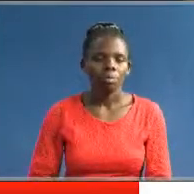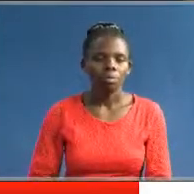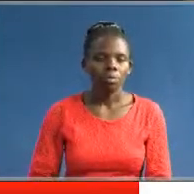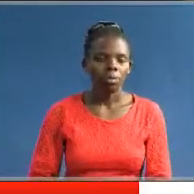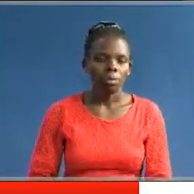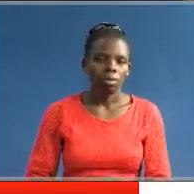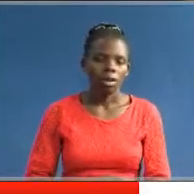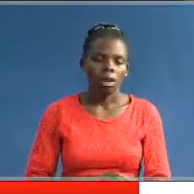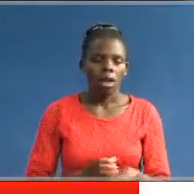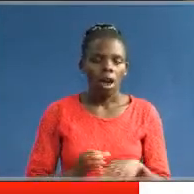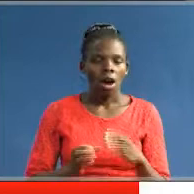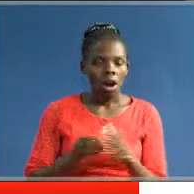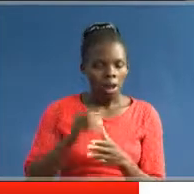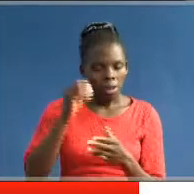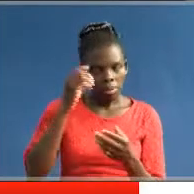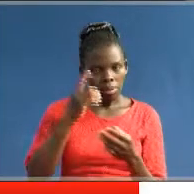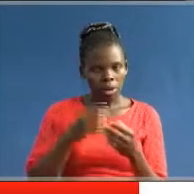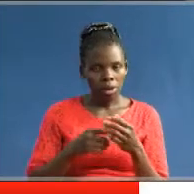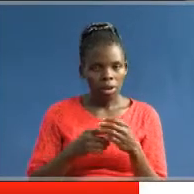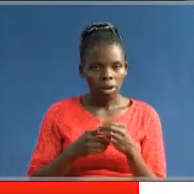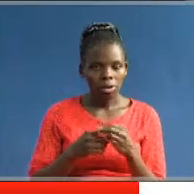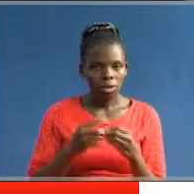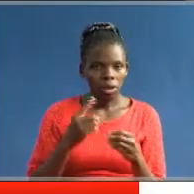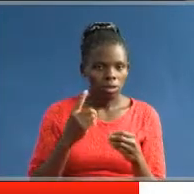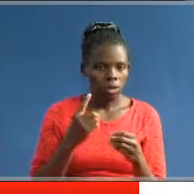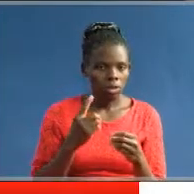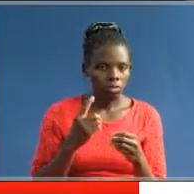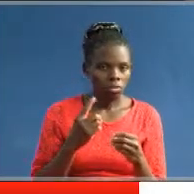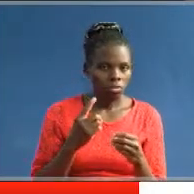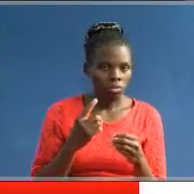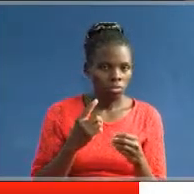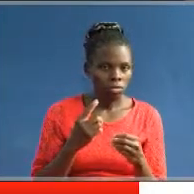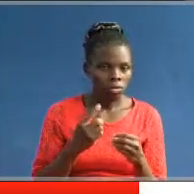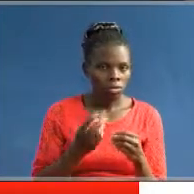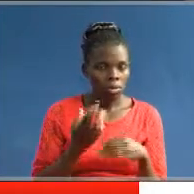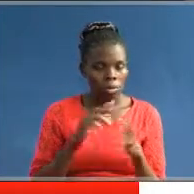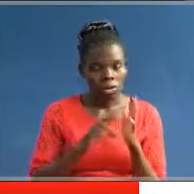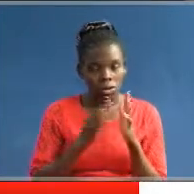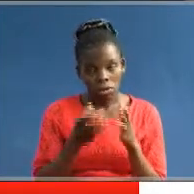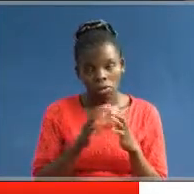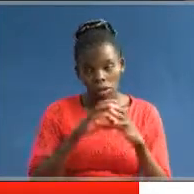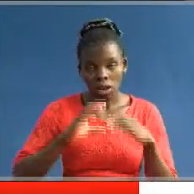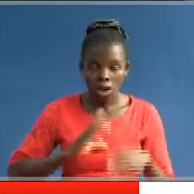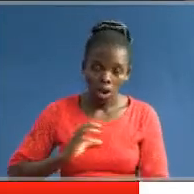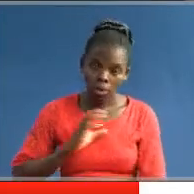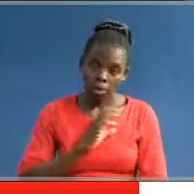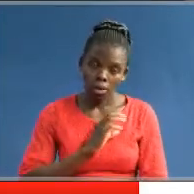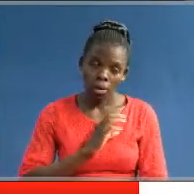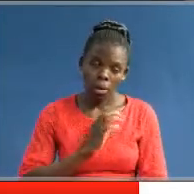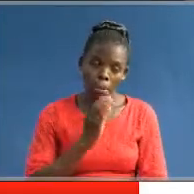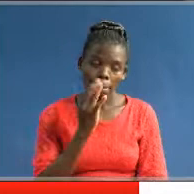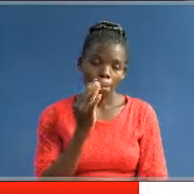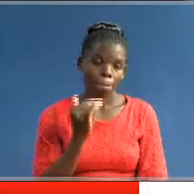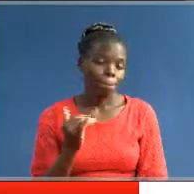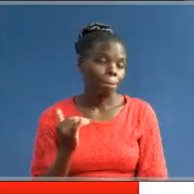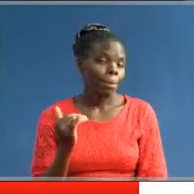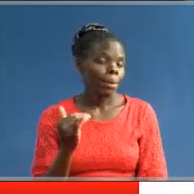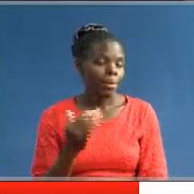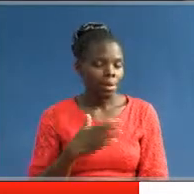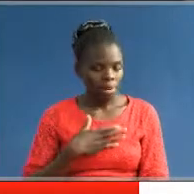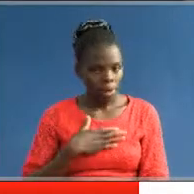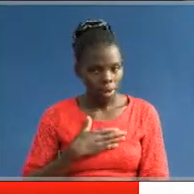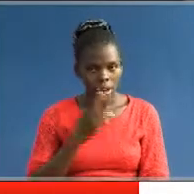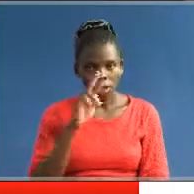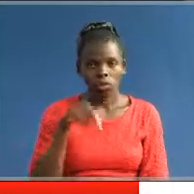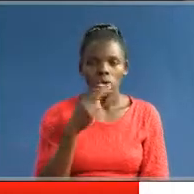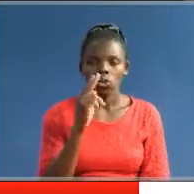aspect of academic qualifications, the academic qualifications presented to the committee by the Honorable